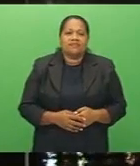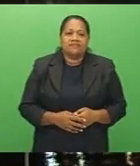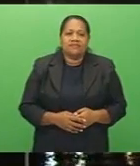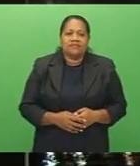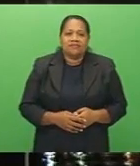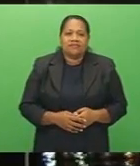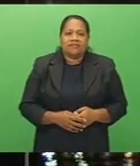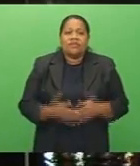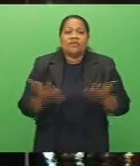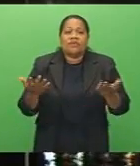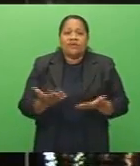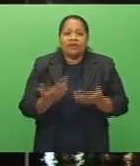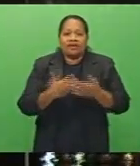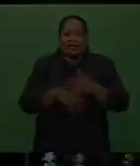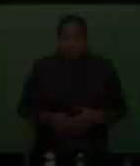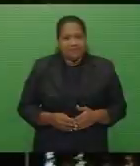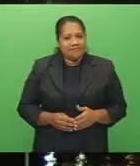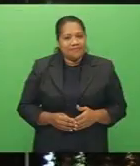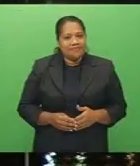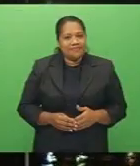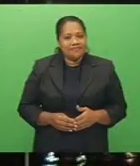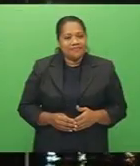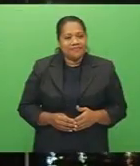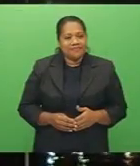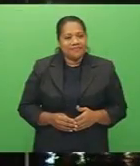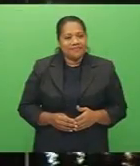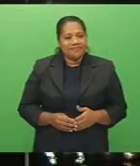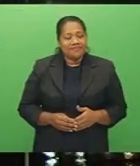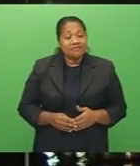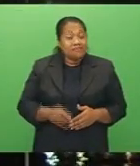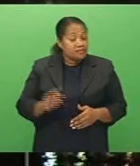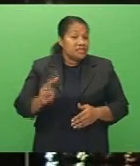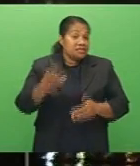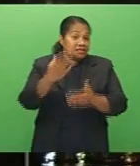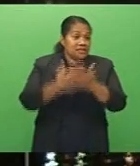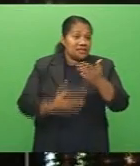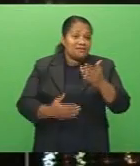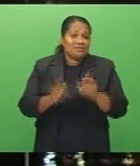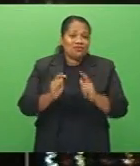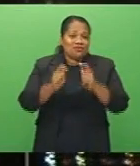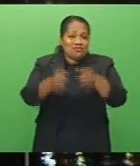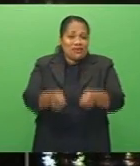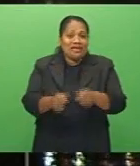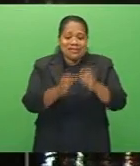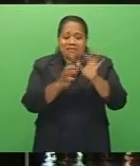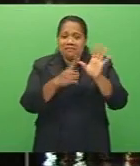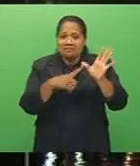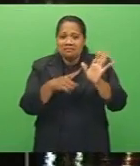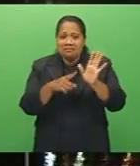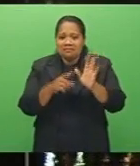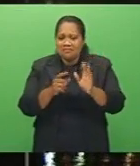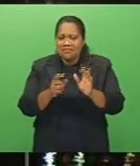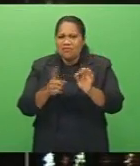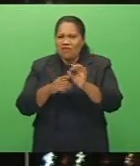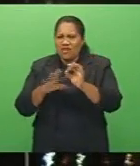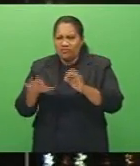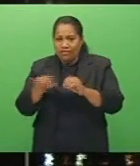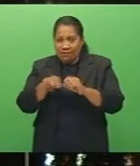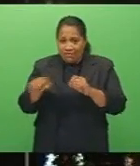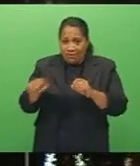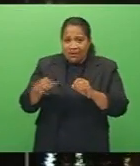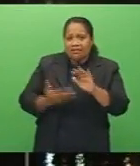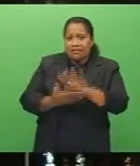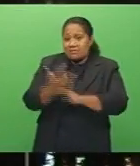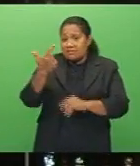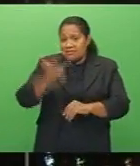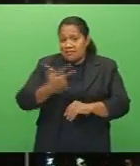at AMI Park last night. A second half try by the Mba Provincial Dragons under-17 side was